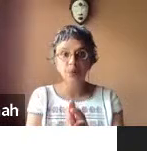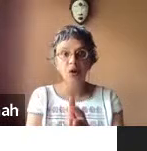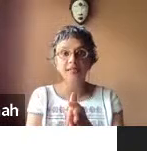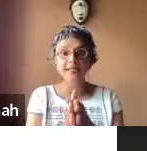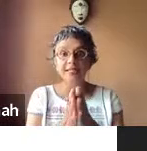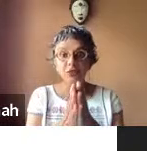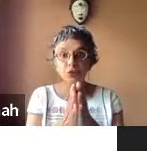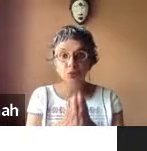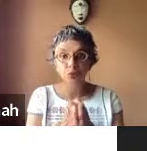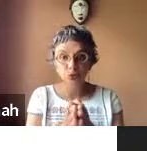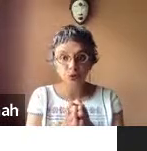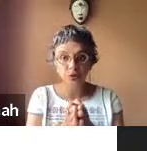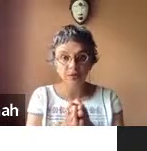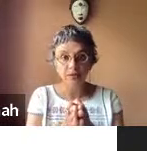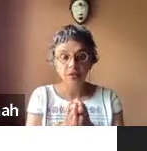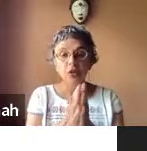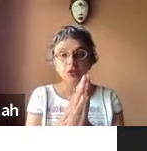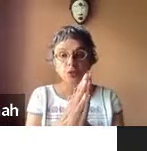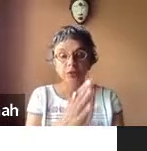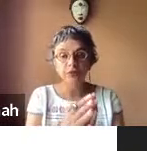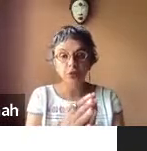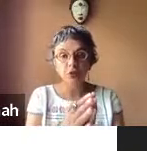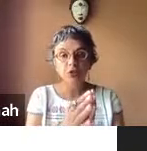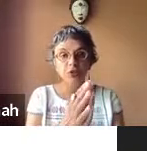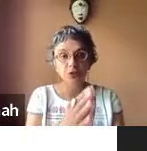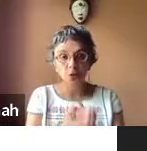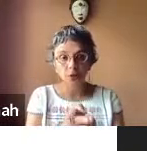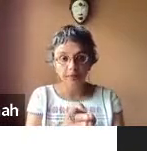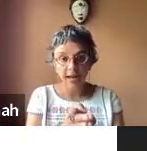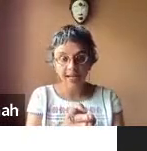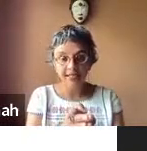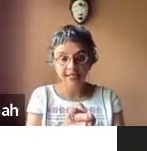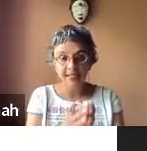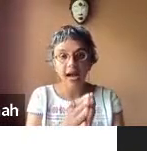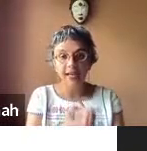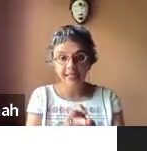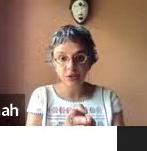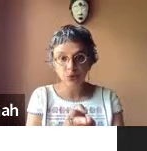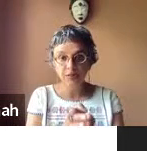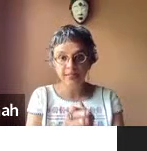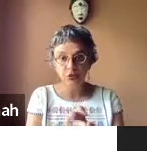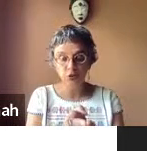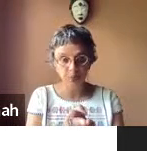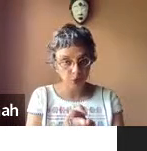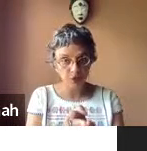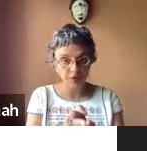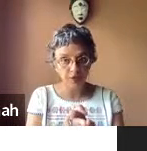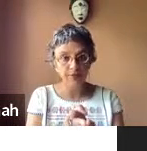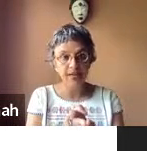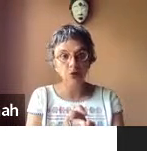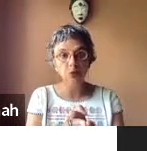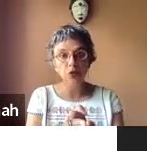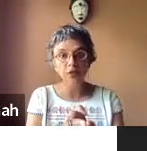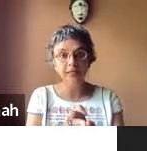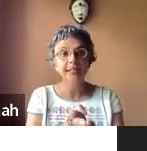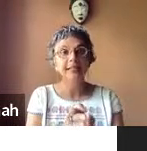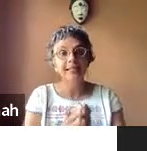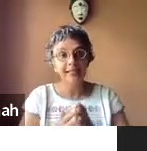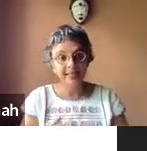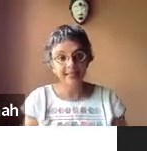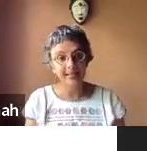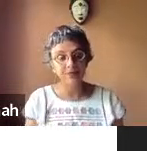sector response is crucial to reverse the normalized unequal distribution of care